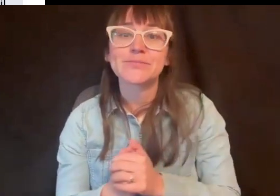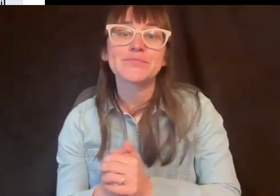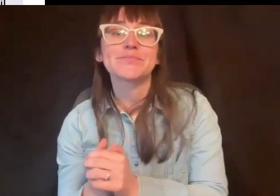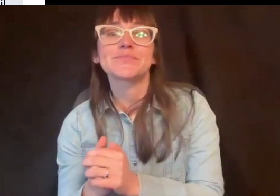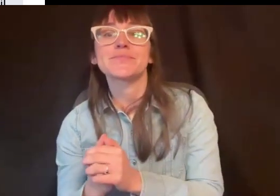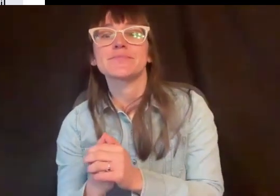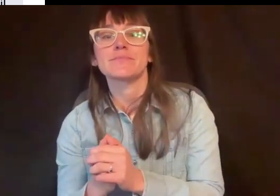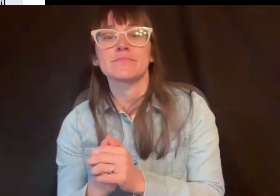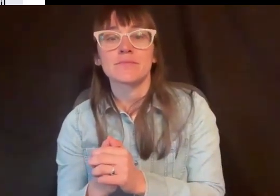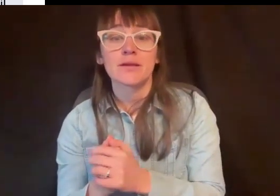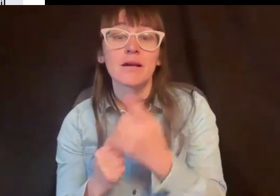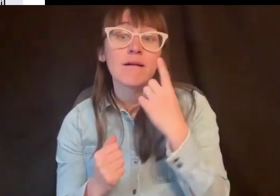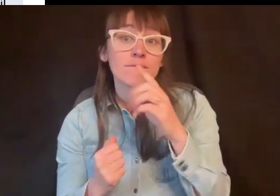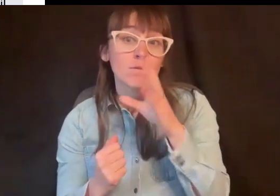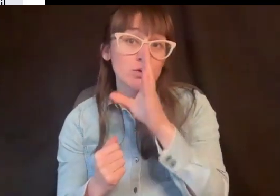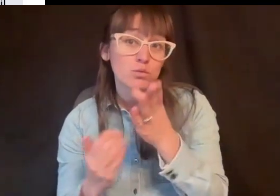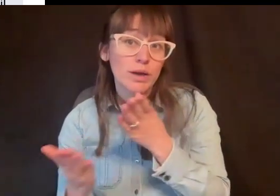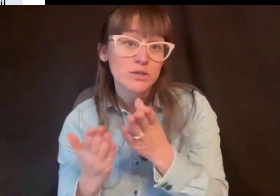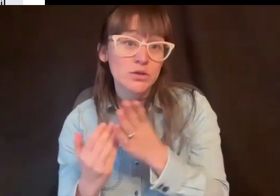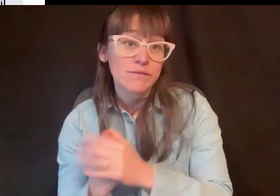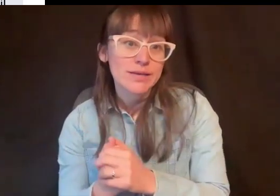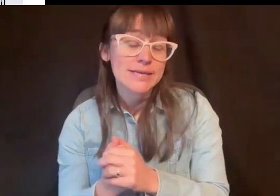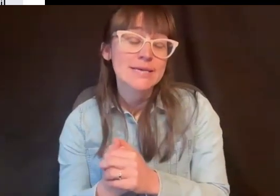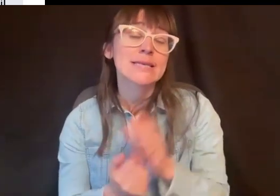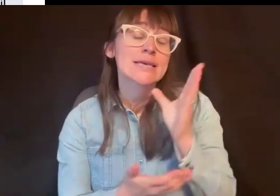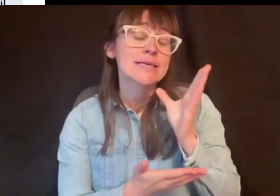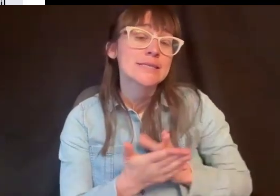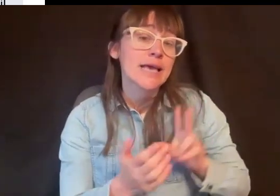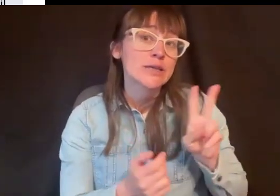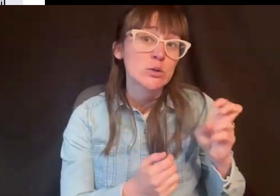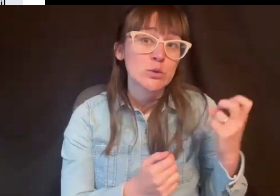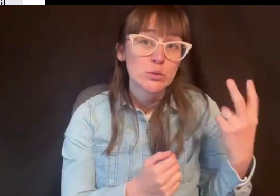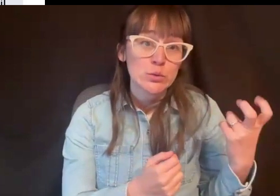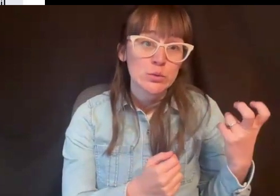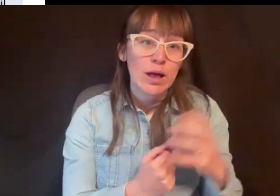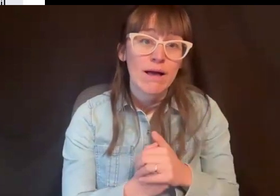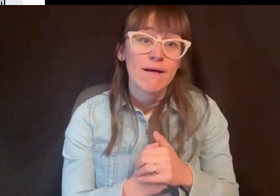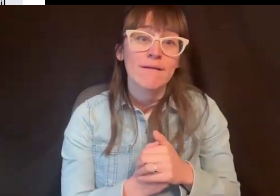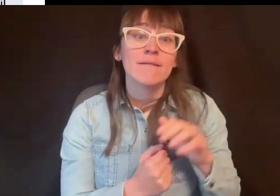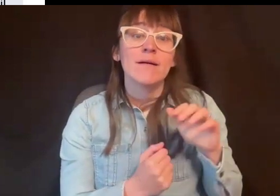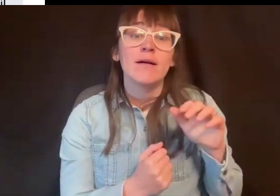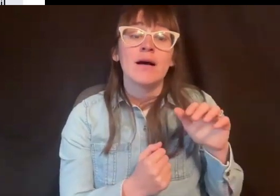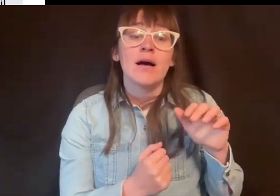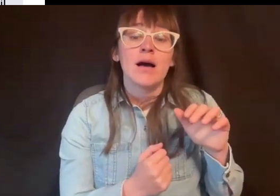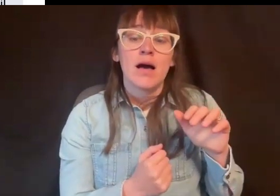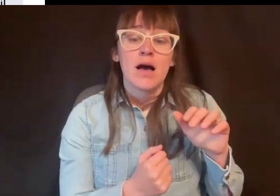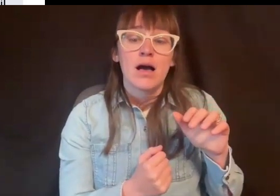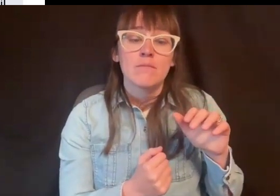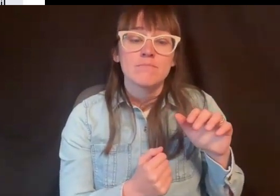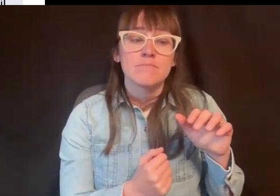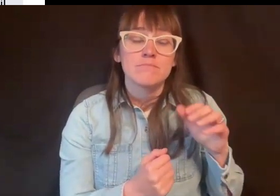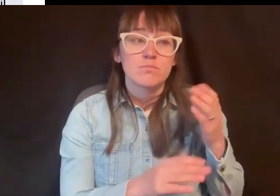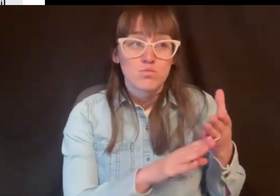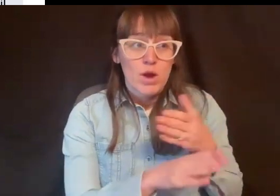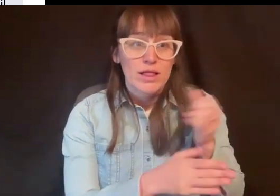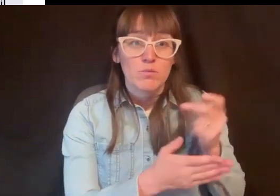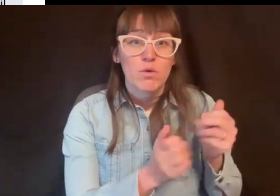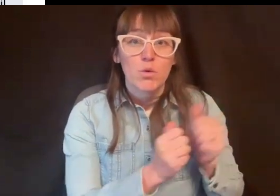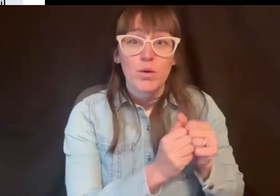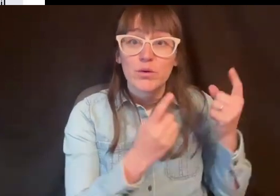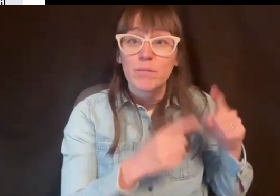Providing direct services. For Section 212, after receiving prior approval for Section 212 agreements, AAAs may directly